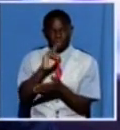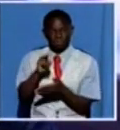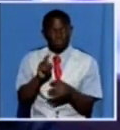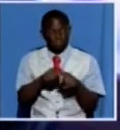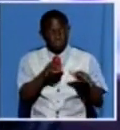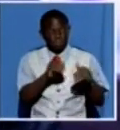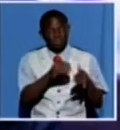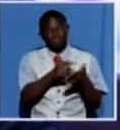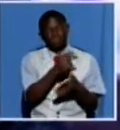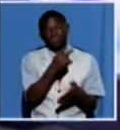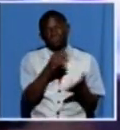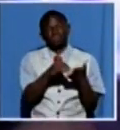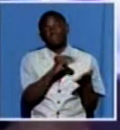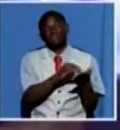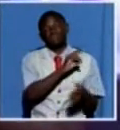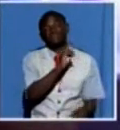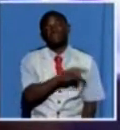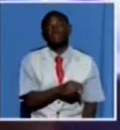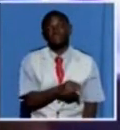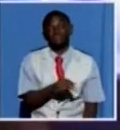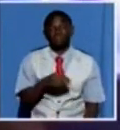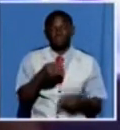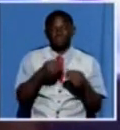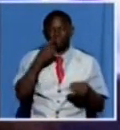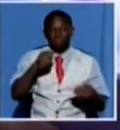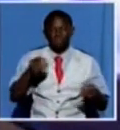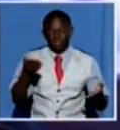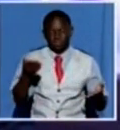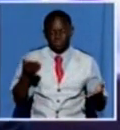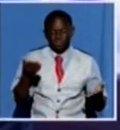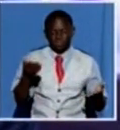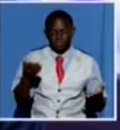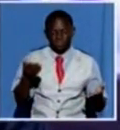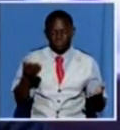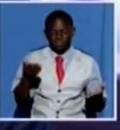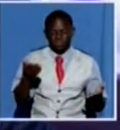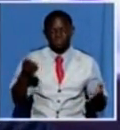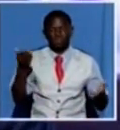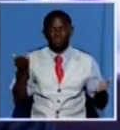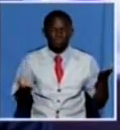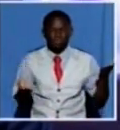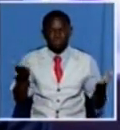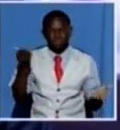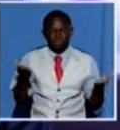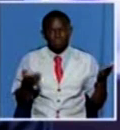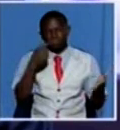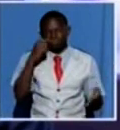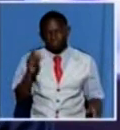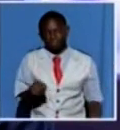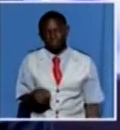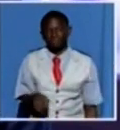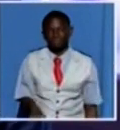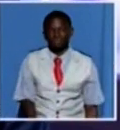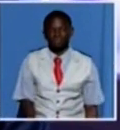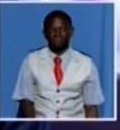I want us to do a cost comparison analysis. You are talking about Michael Chilufya Sata, which spans on the